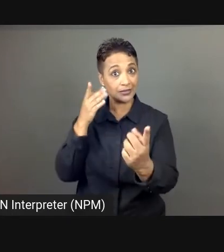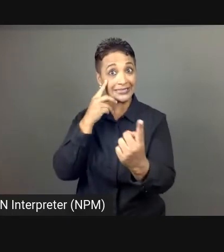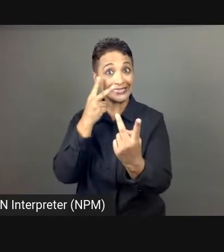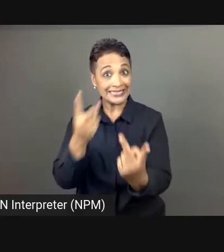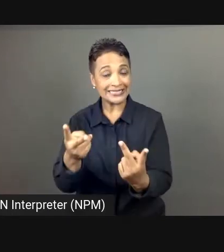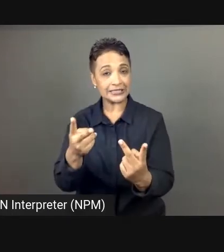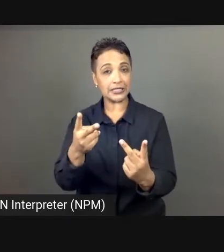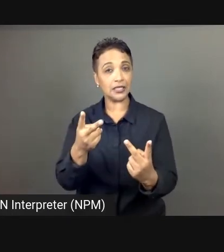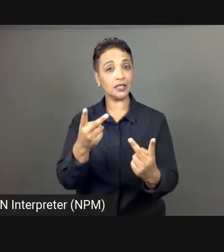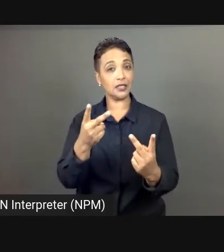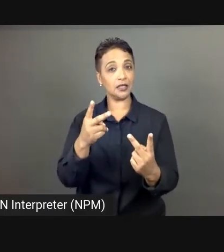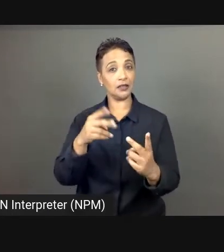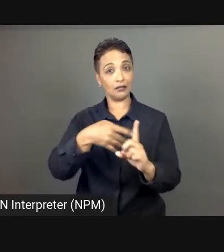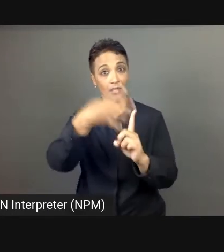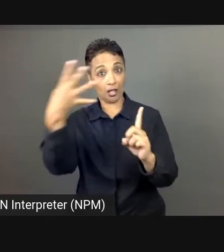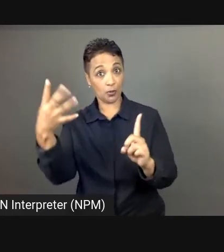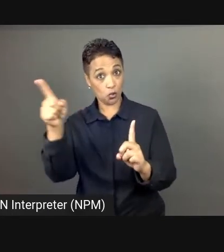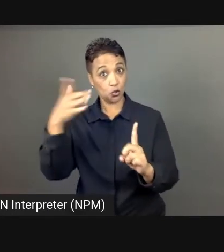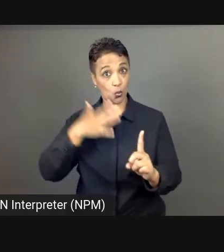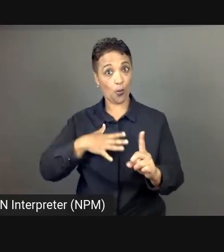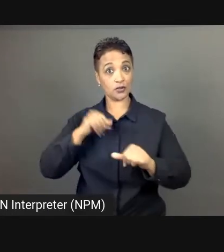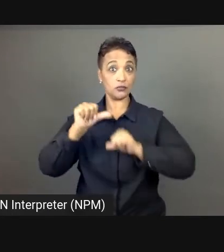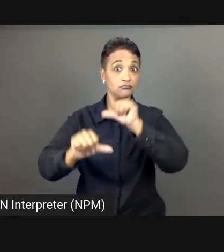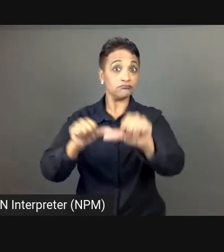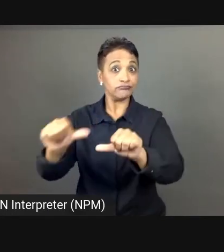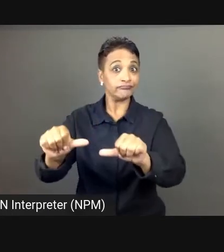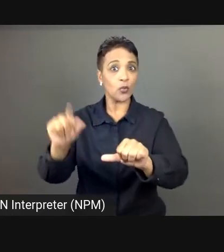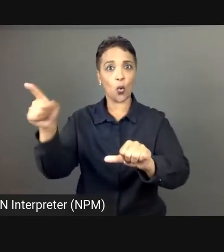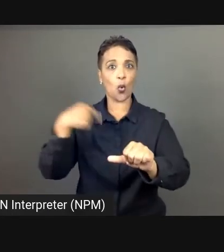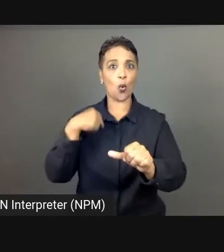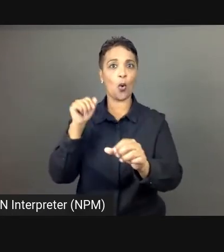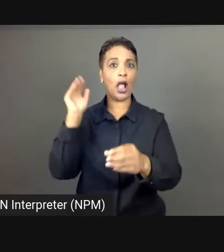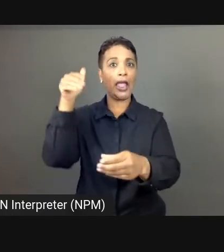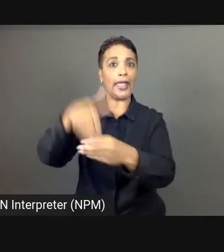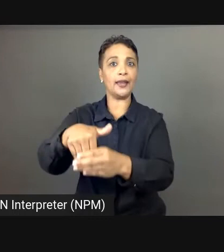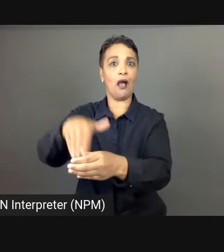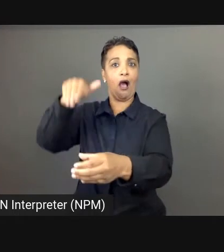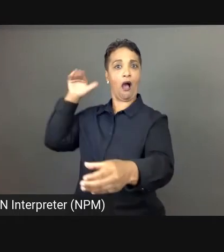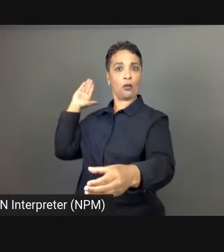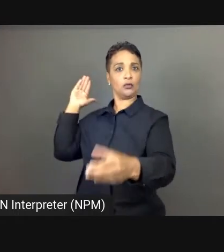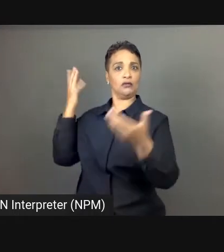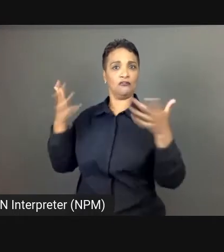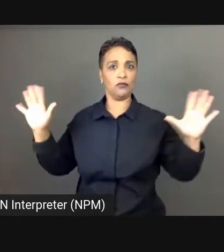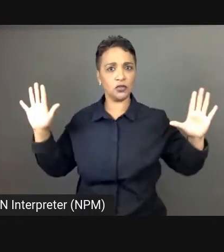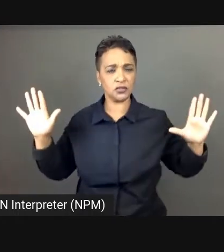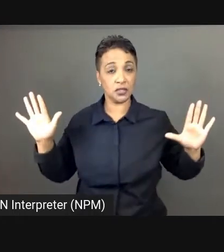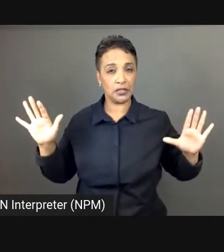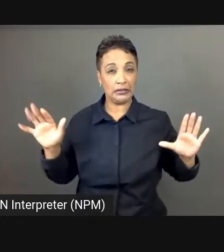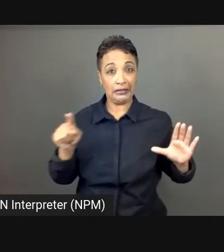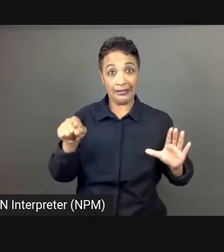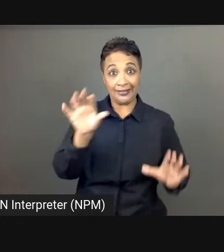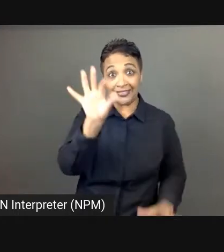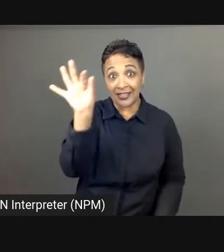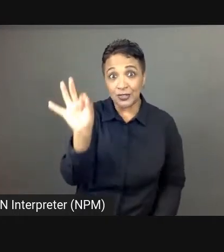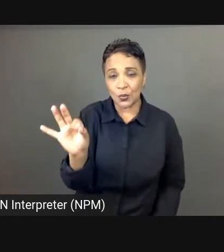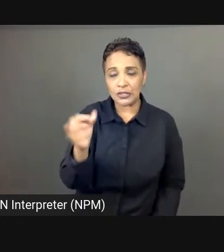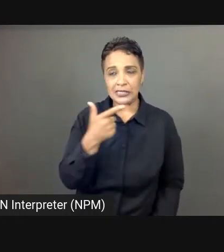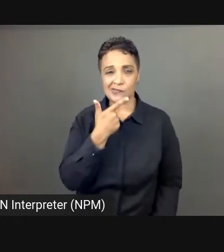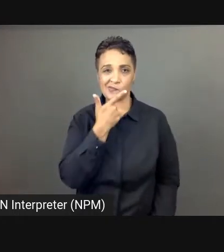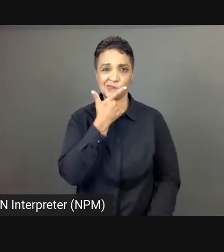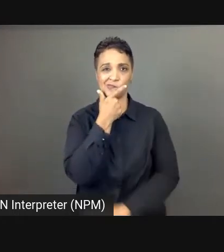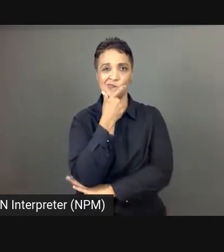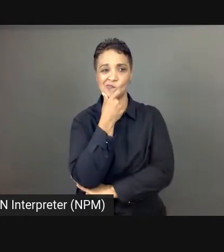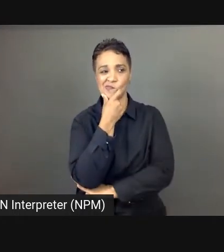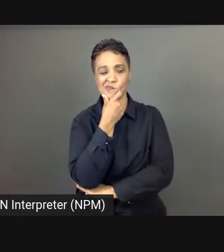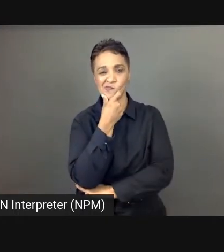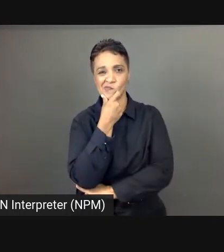life. What are you doing? And of course, which is of course a very uncomfortable situation for the INGO to be in, because